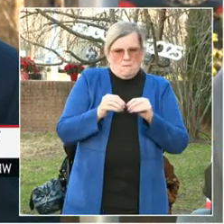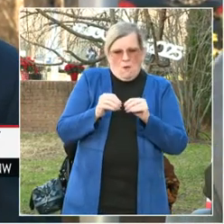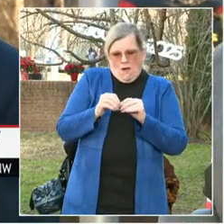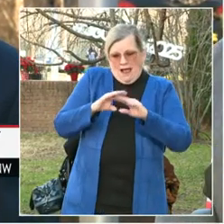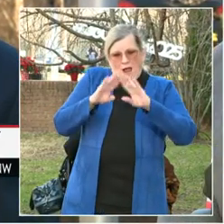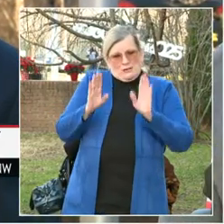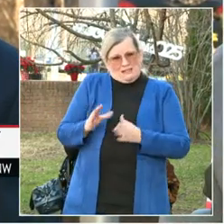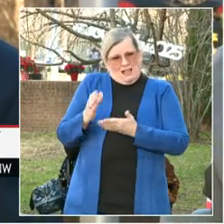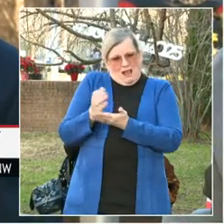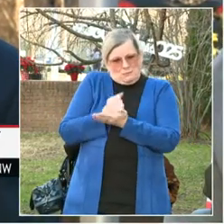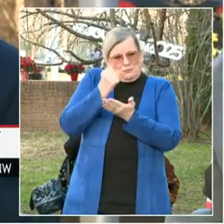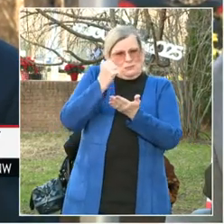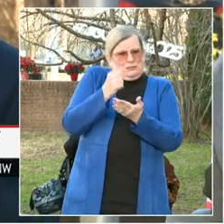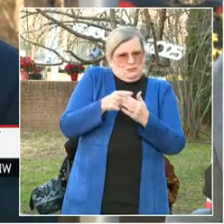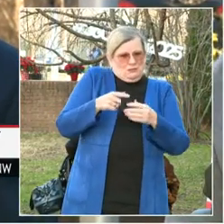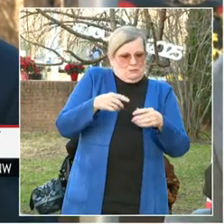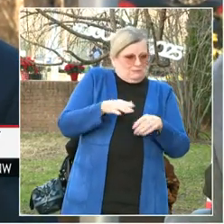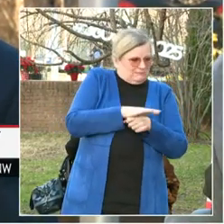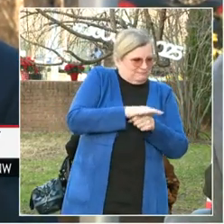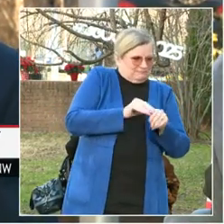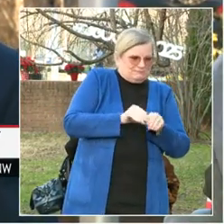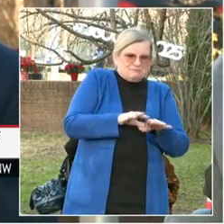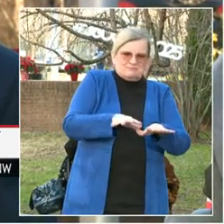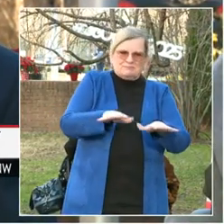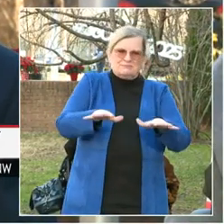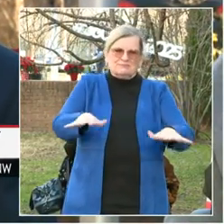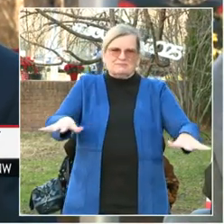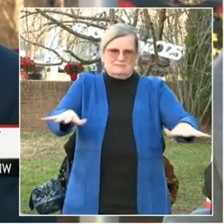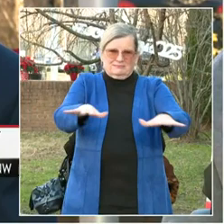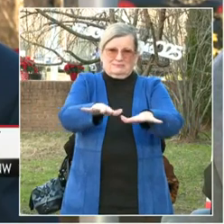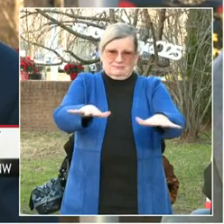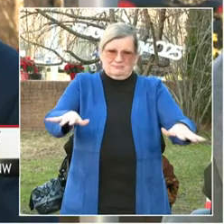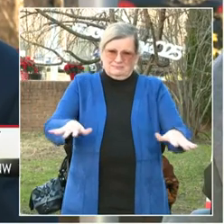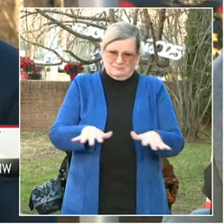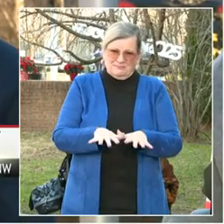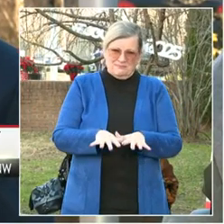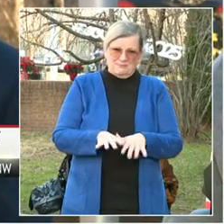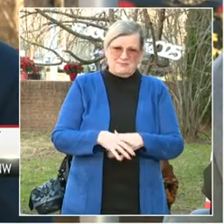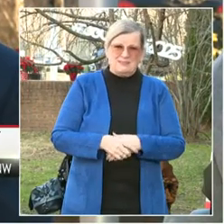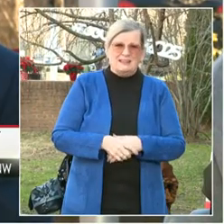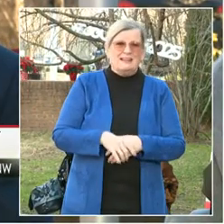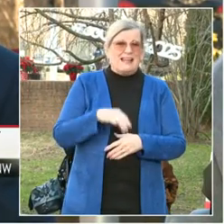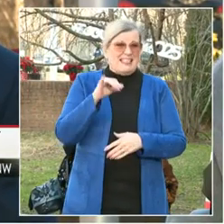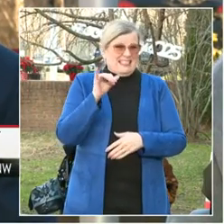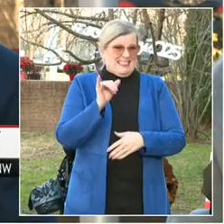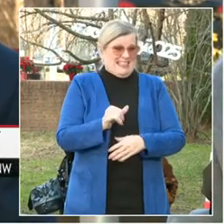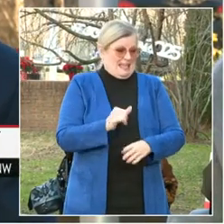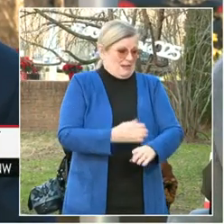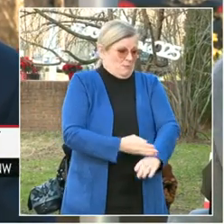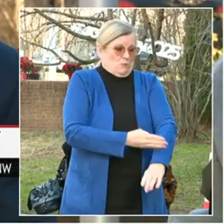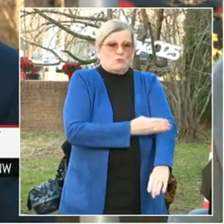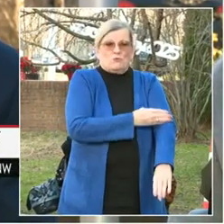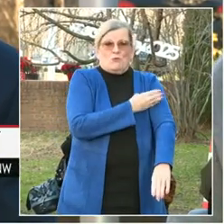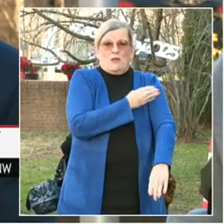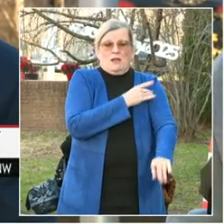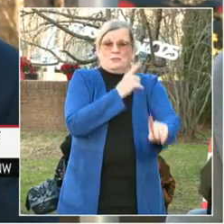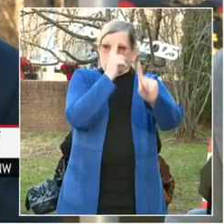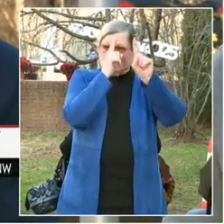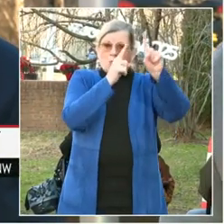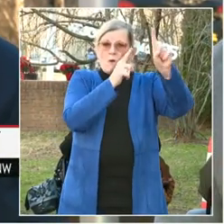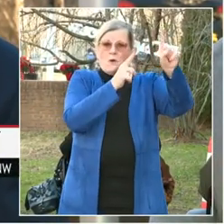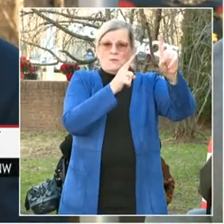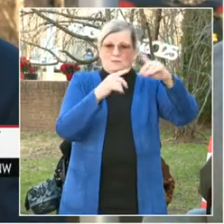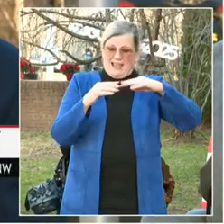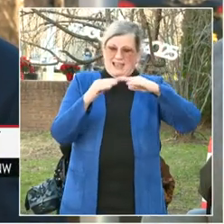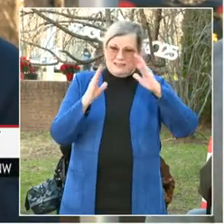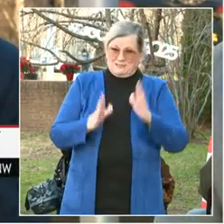builds on all of this work and ties it together. And it builds especially on the housing equity goals in the updated comp plan to provide a clearer picture